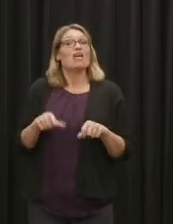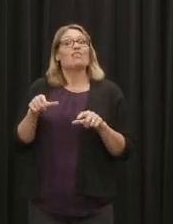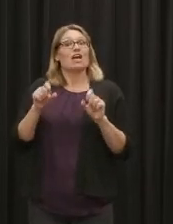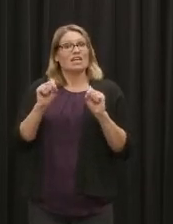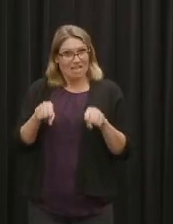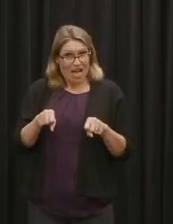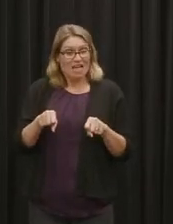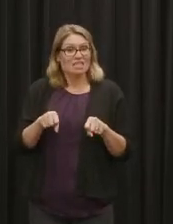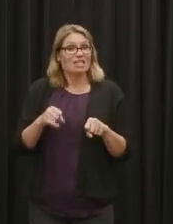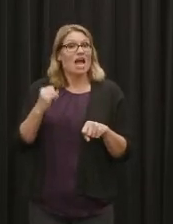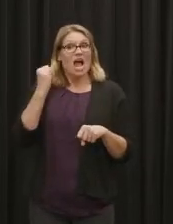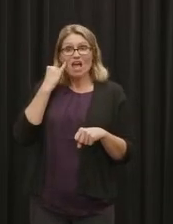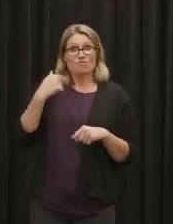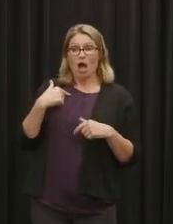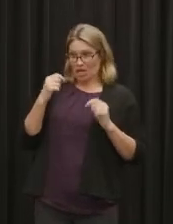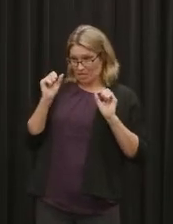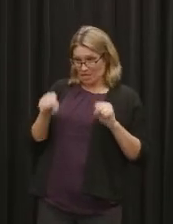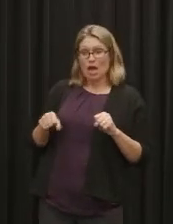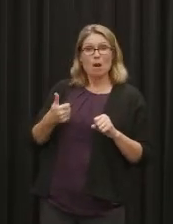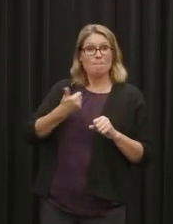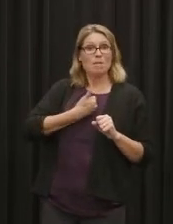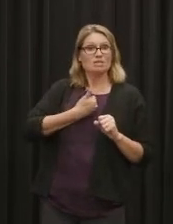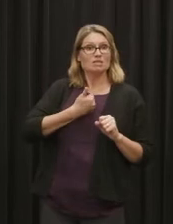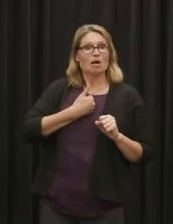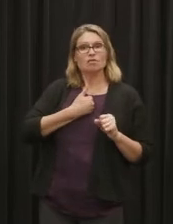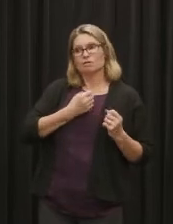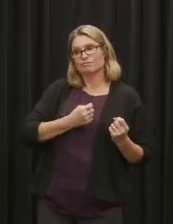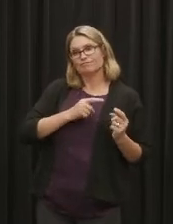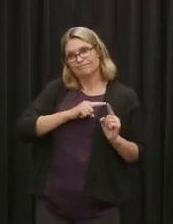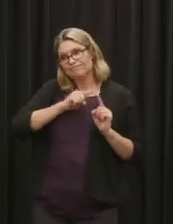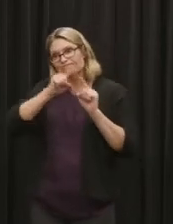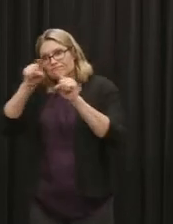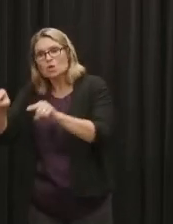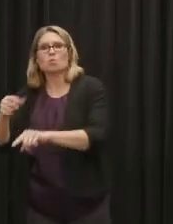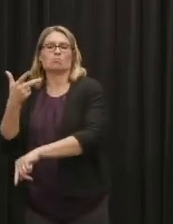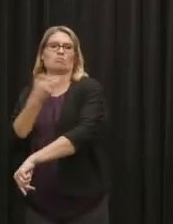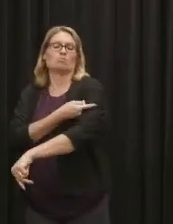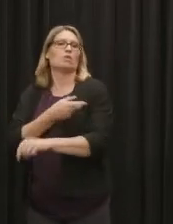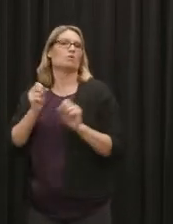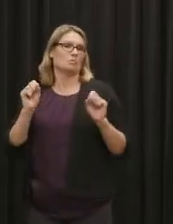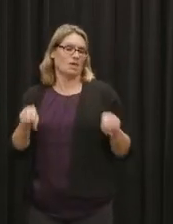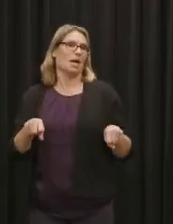invited to attend that clinic as well.